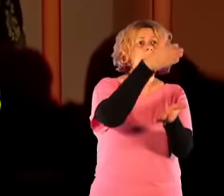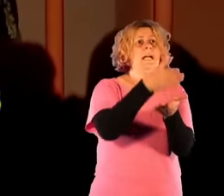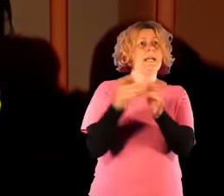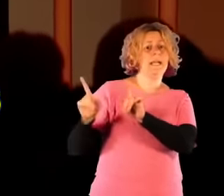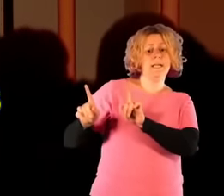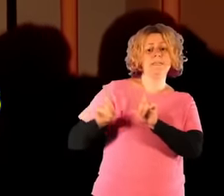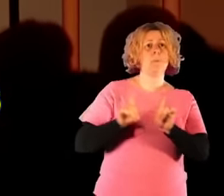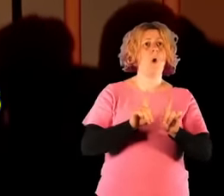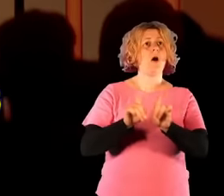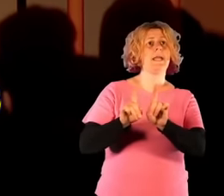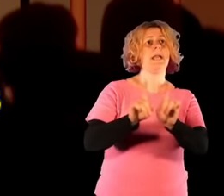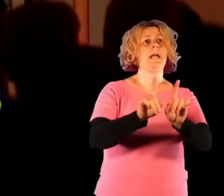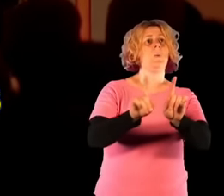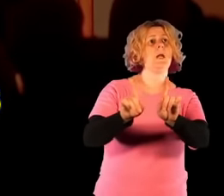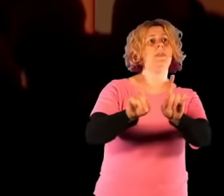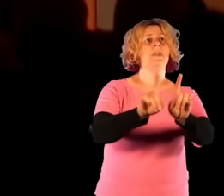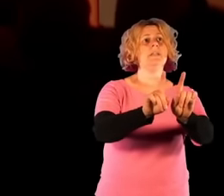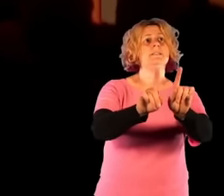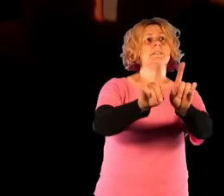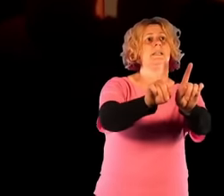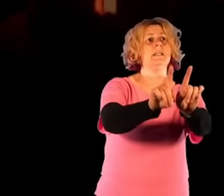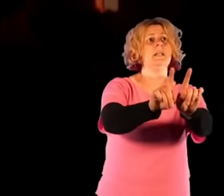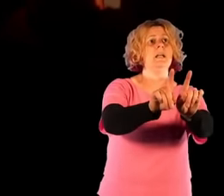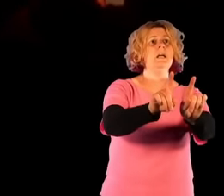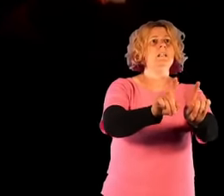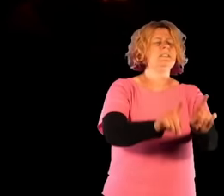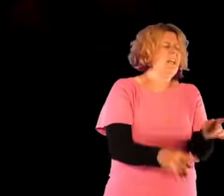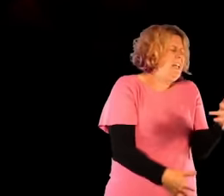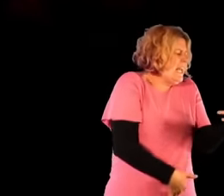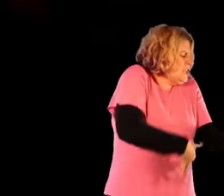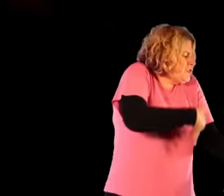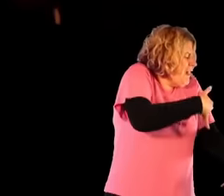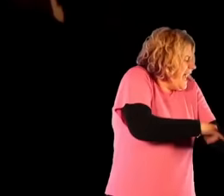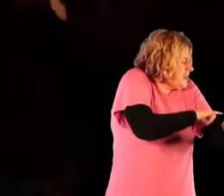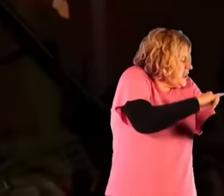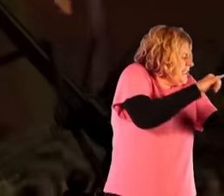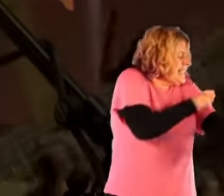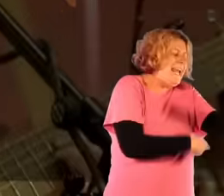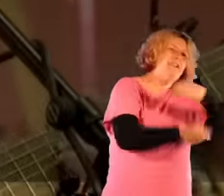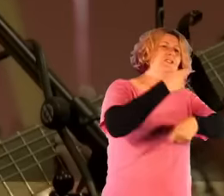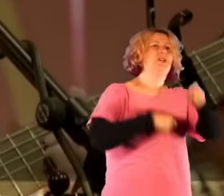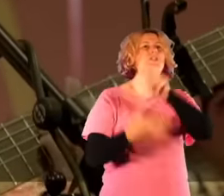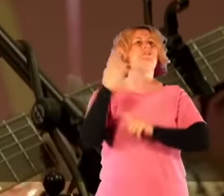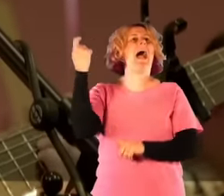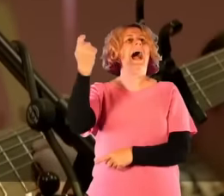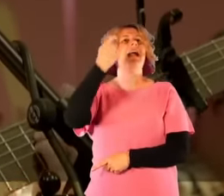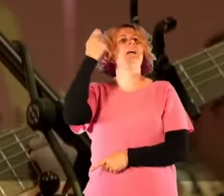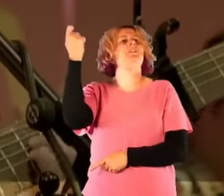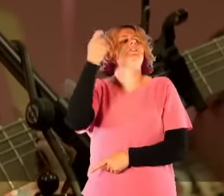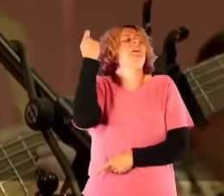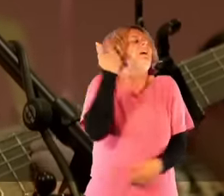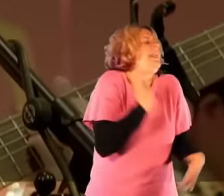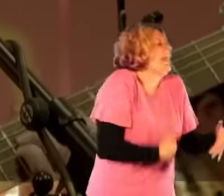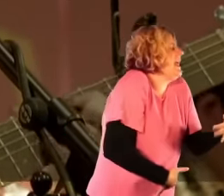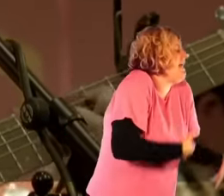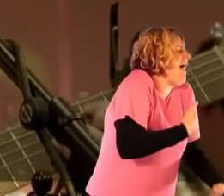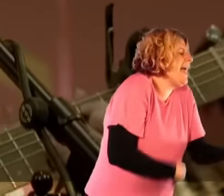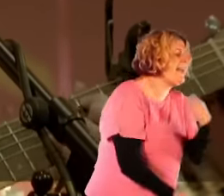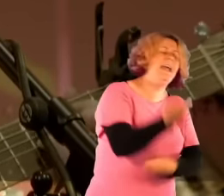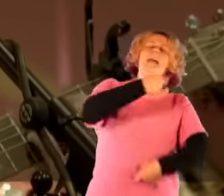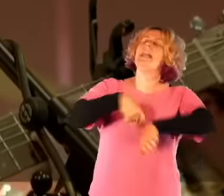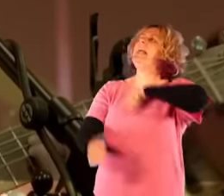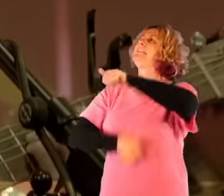us. He is walking with us still. Turning tragedy to triumph,